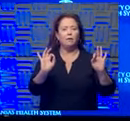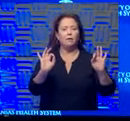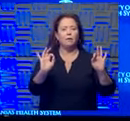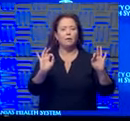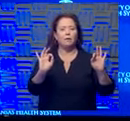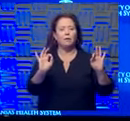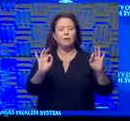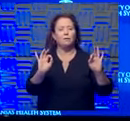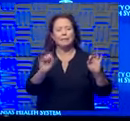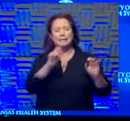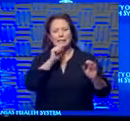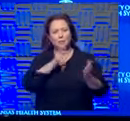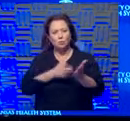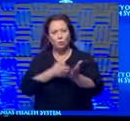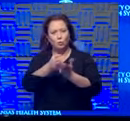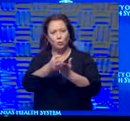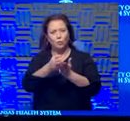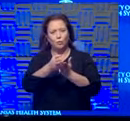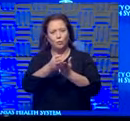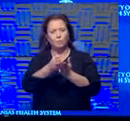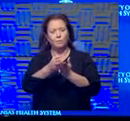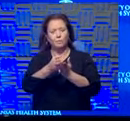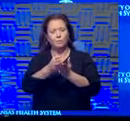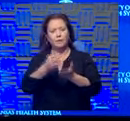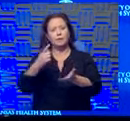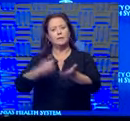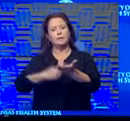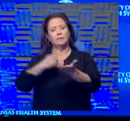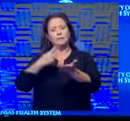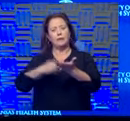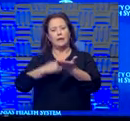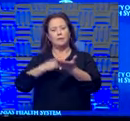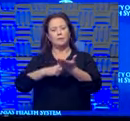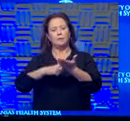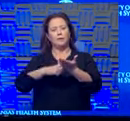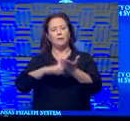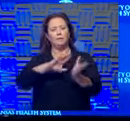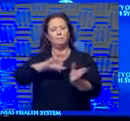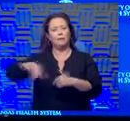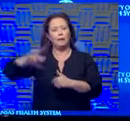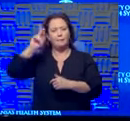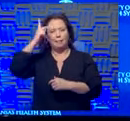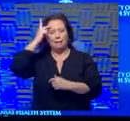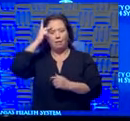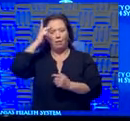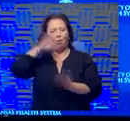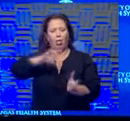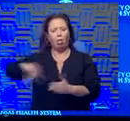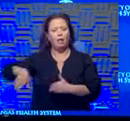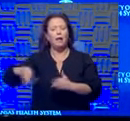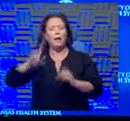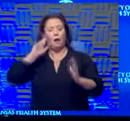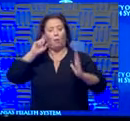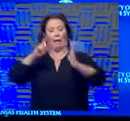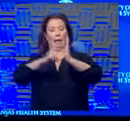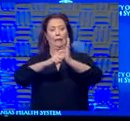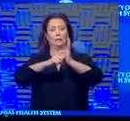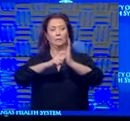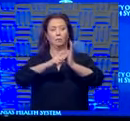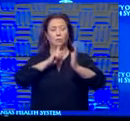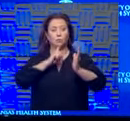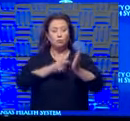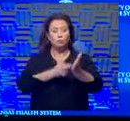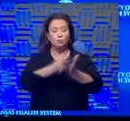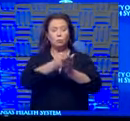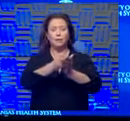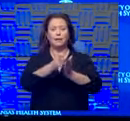what is true. And there's sometimes we should depoliticize debates and just recognize what is true.